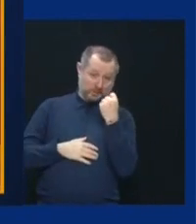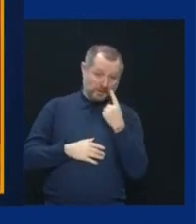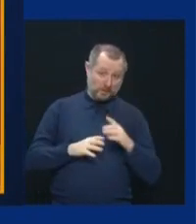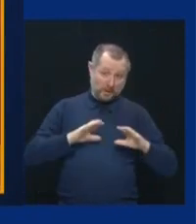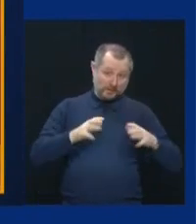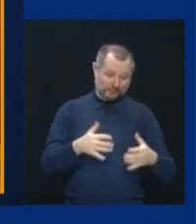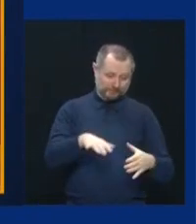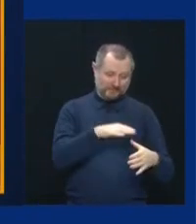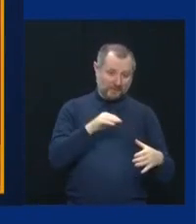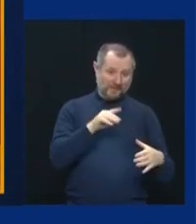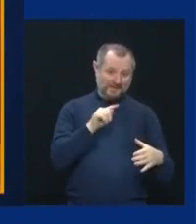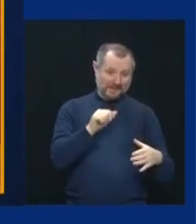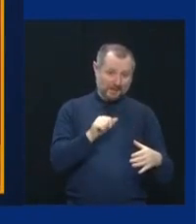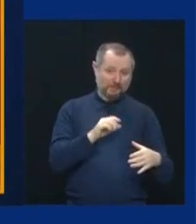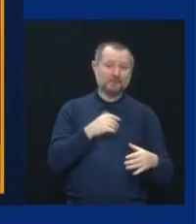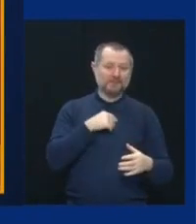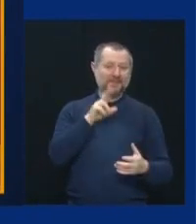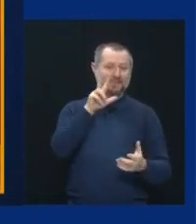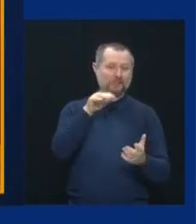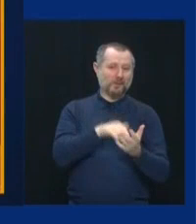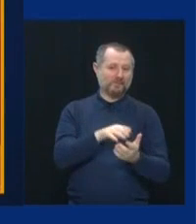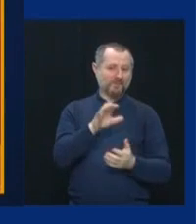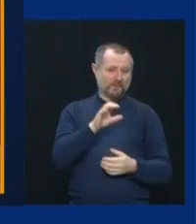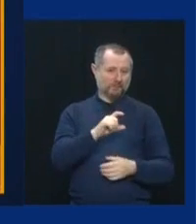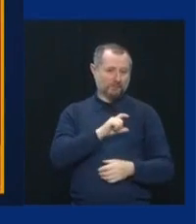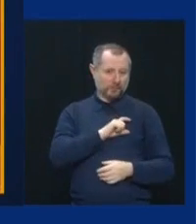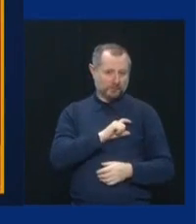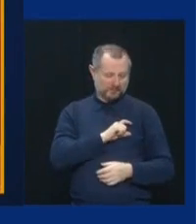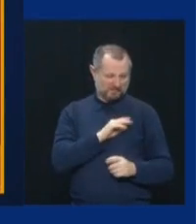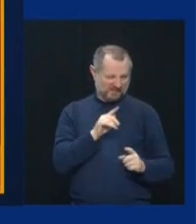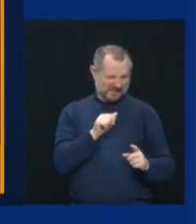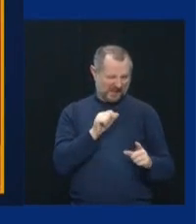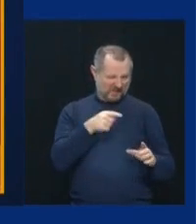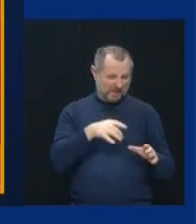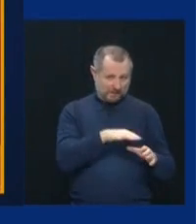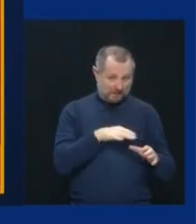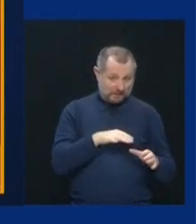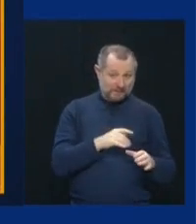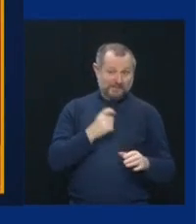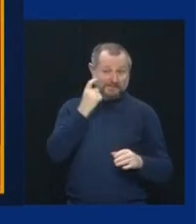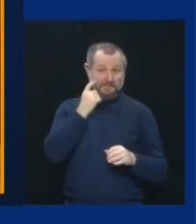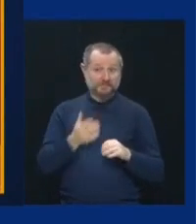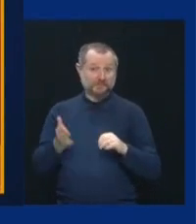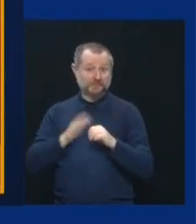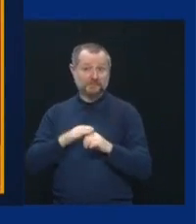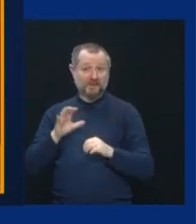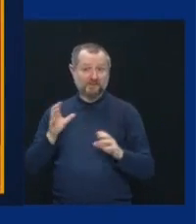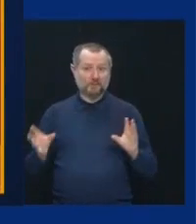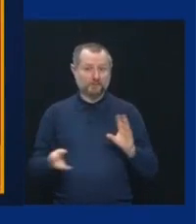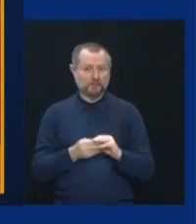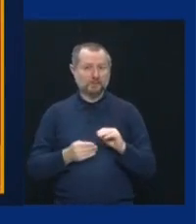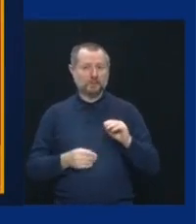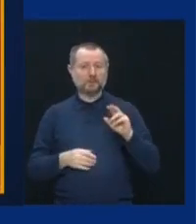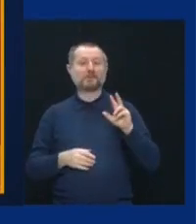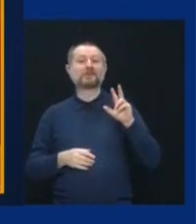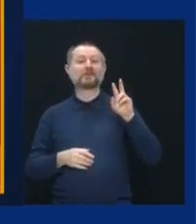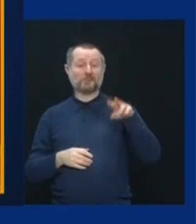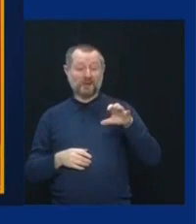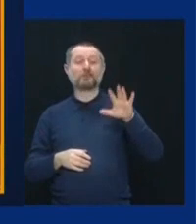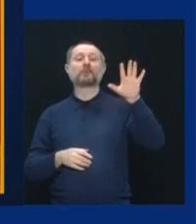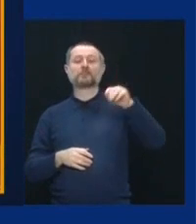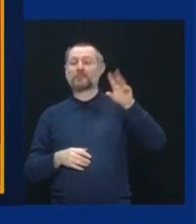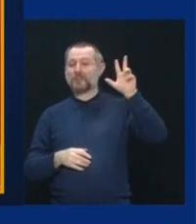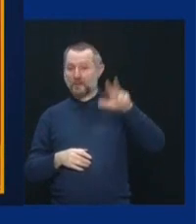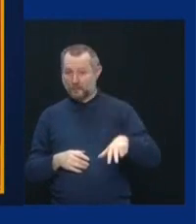is that they're at about 2,500 officers. With the addition of the 500 over the weekend, that gets you to 3,000.